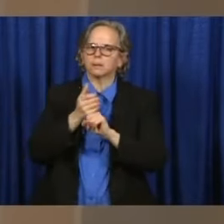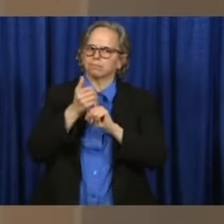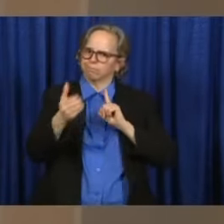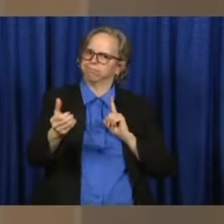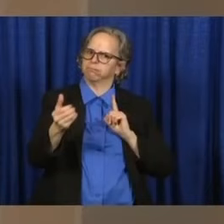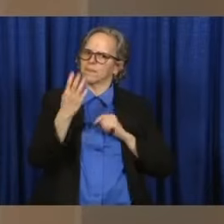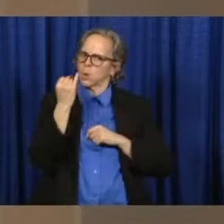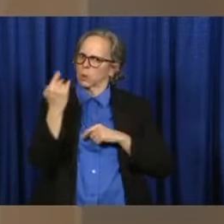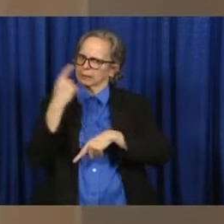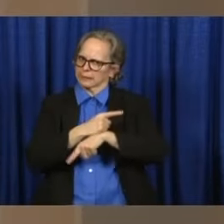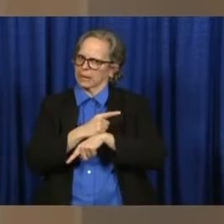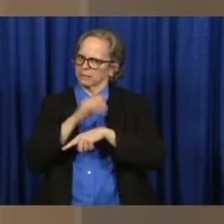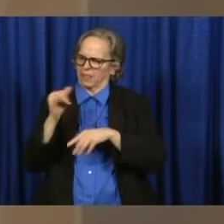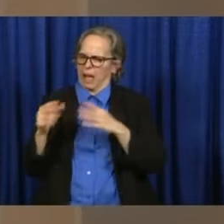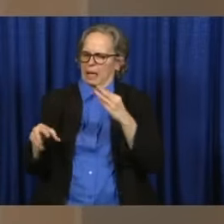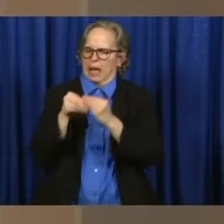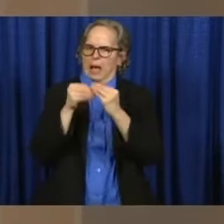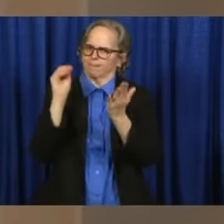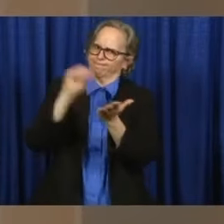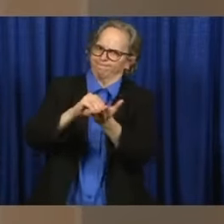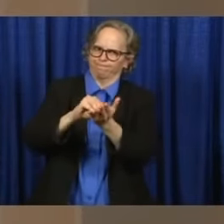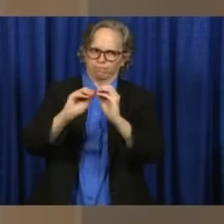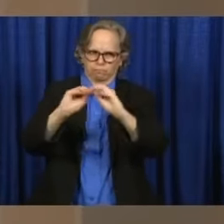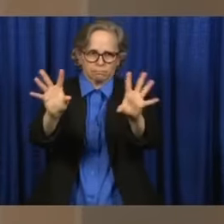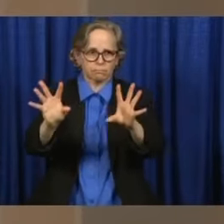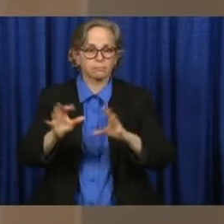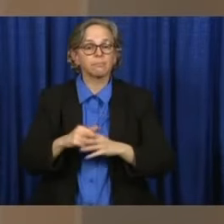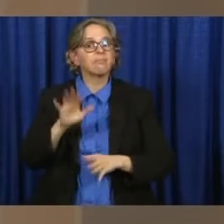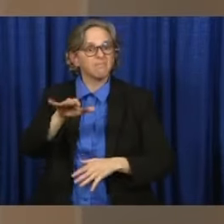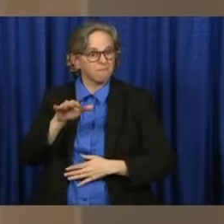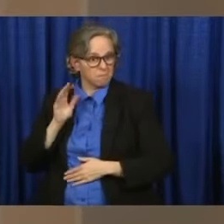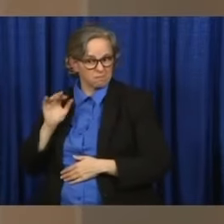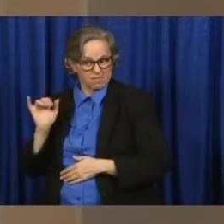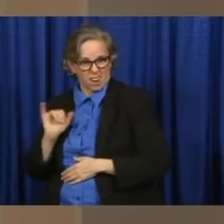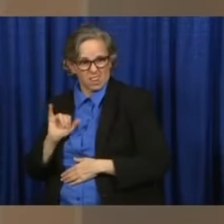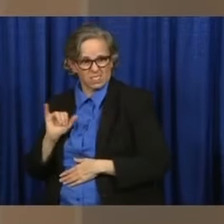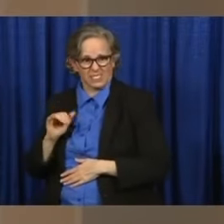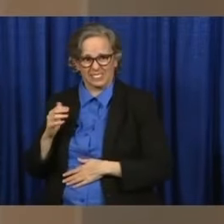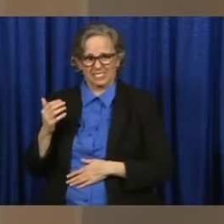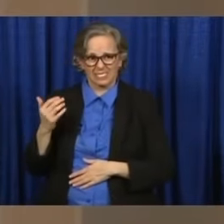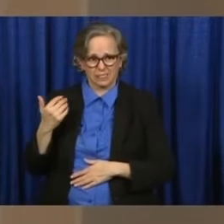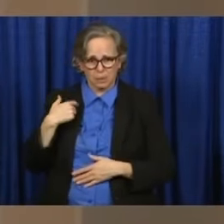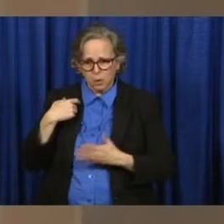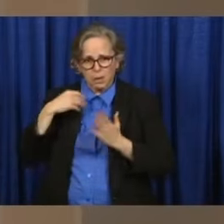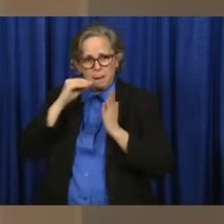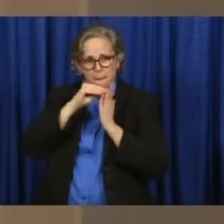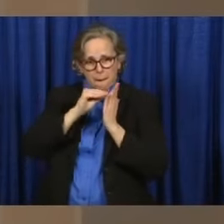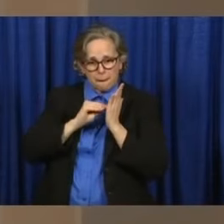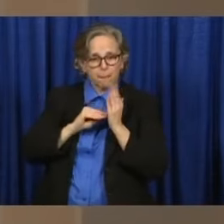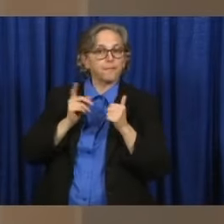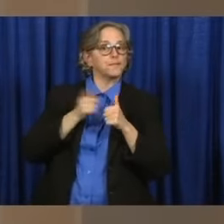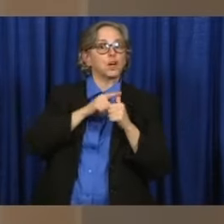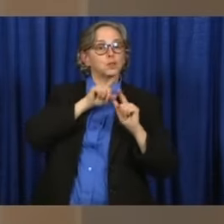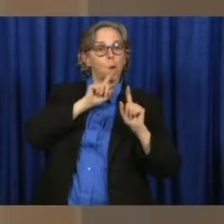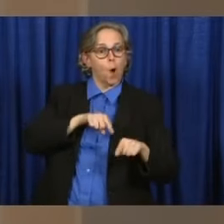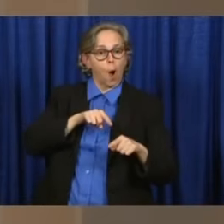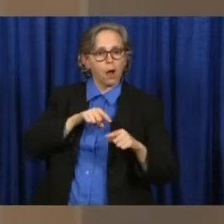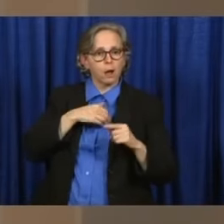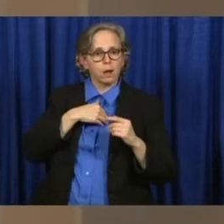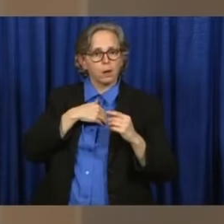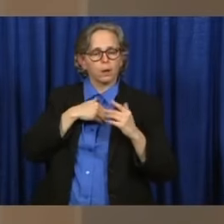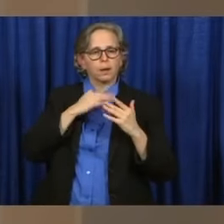also, we have when we wrote the first order, it was a little cooler. We know it's now getting a little warmer. We had questions about lawn mowing and lawn